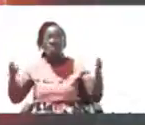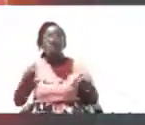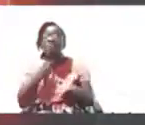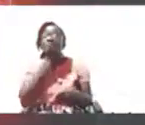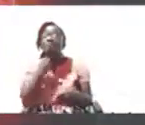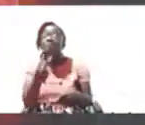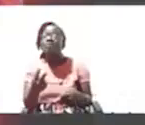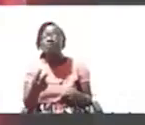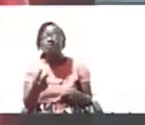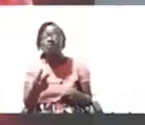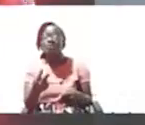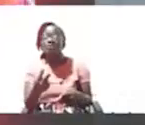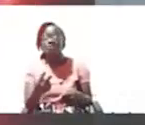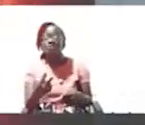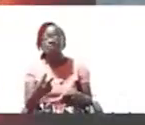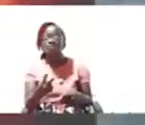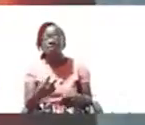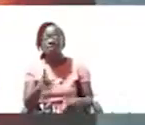Lazarus.